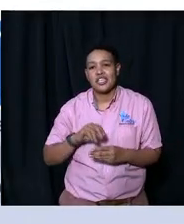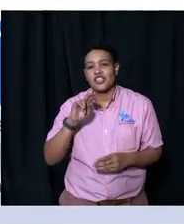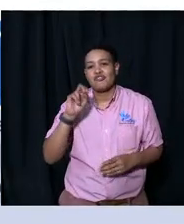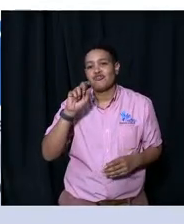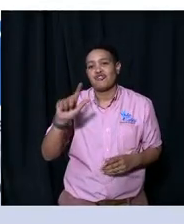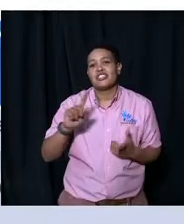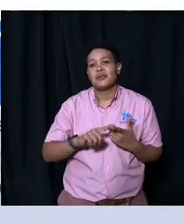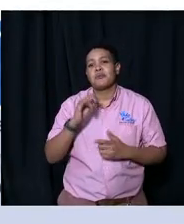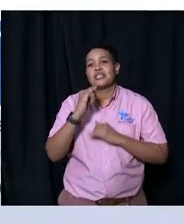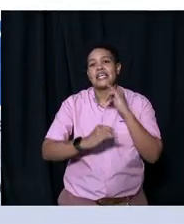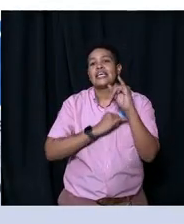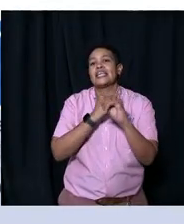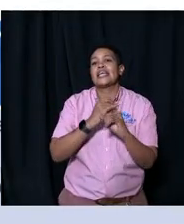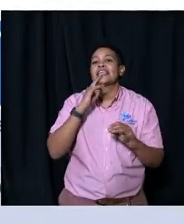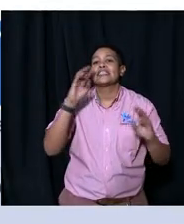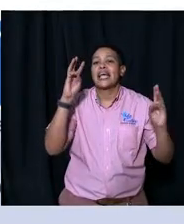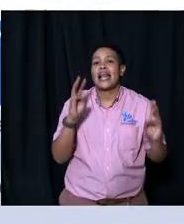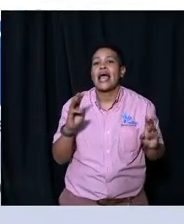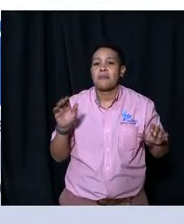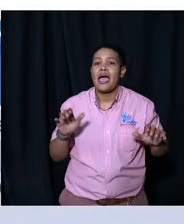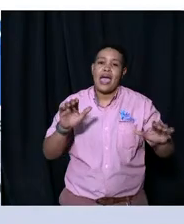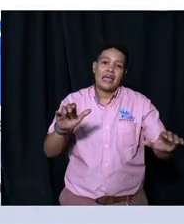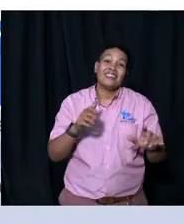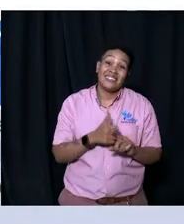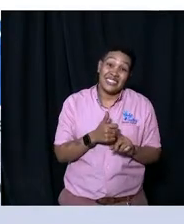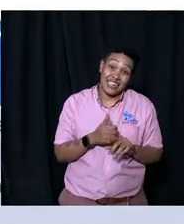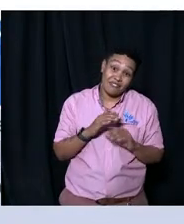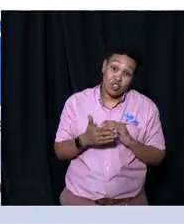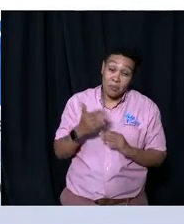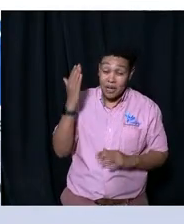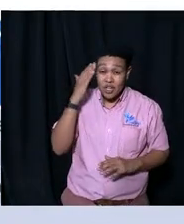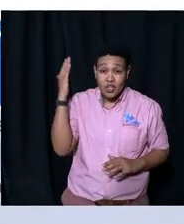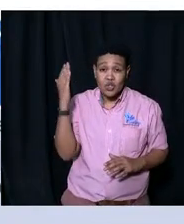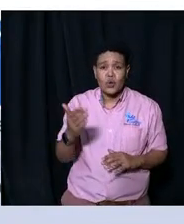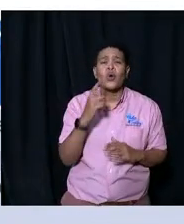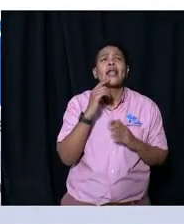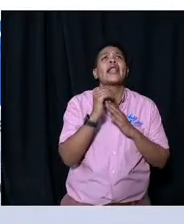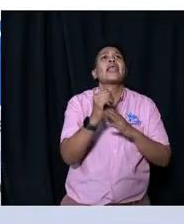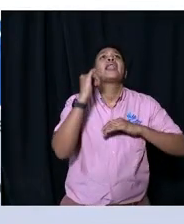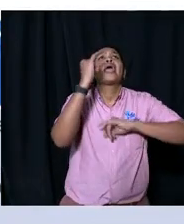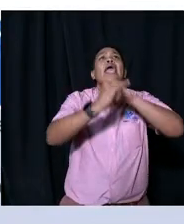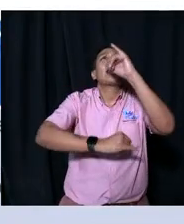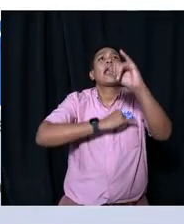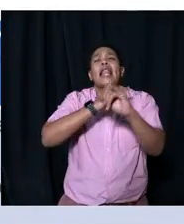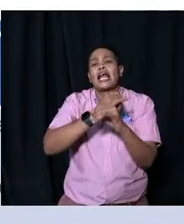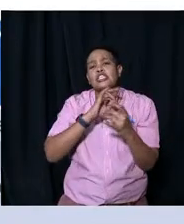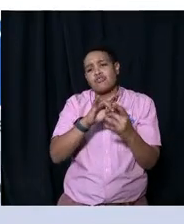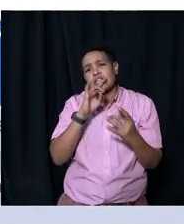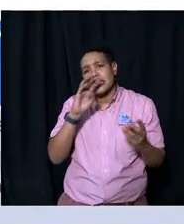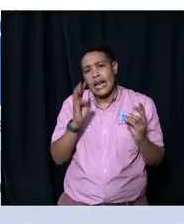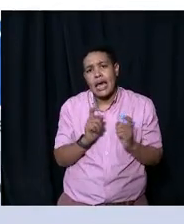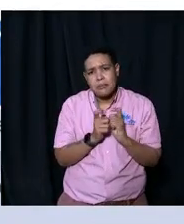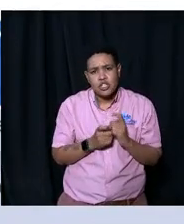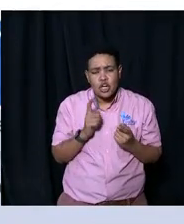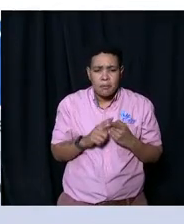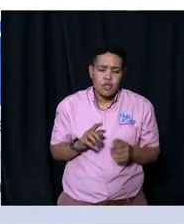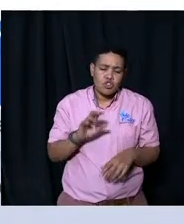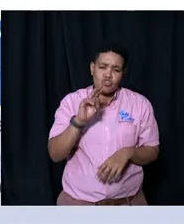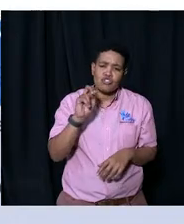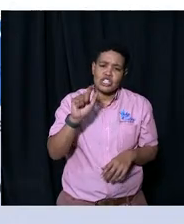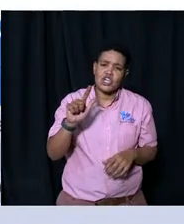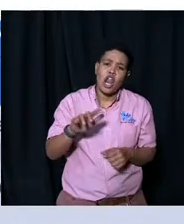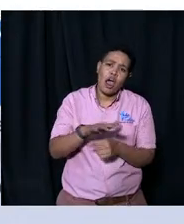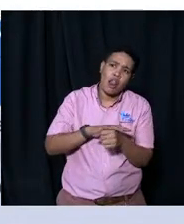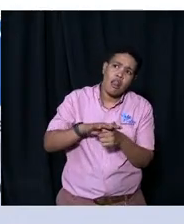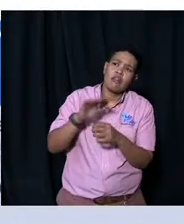and international climate activities. Now, Jamaica is known as a leader internationally in climate change, as well as regionally. And we